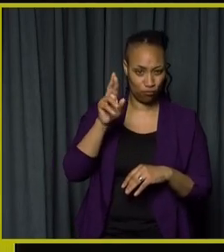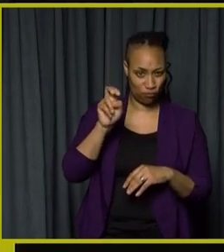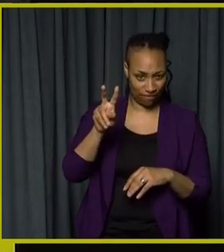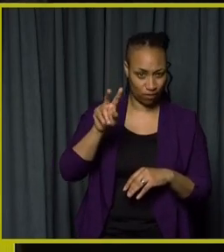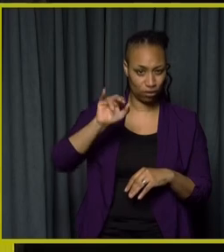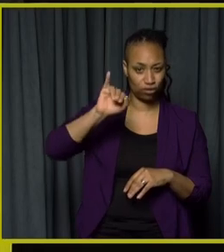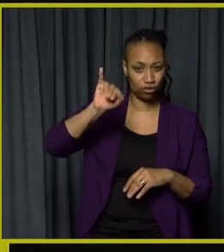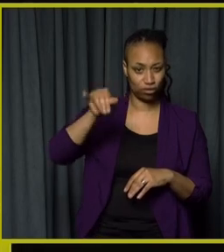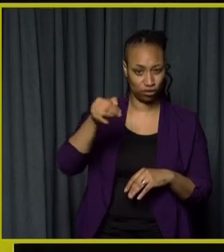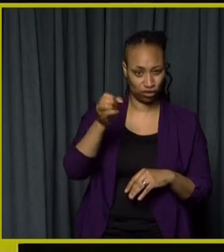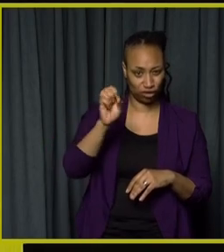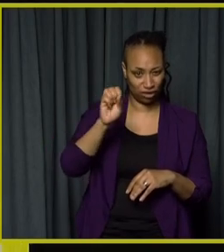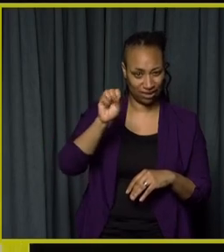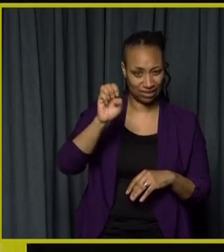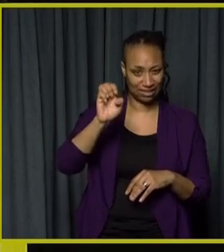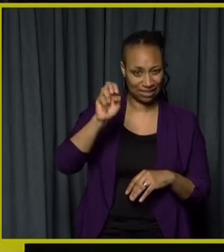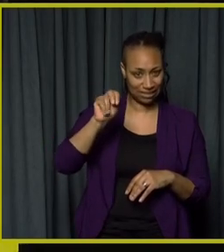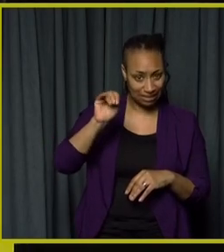policy director